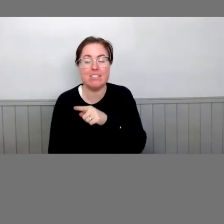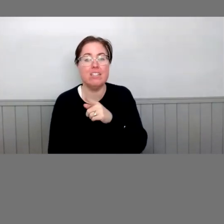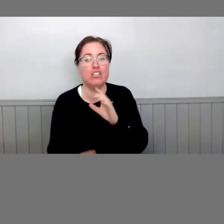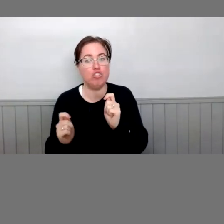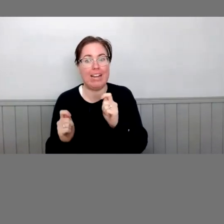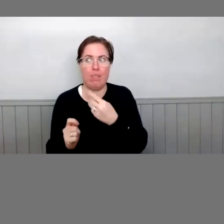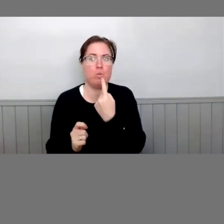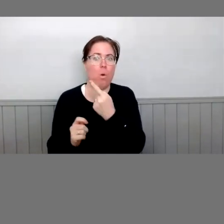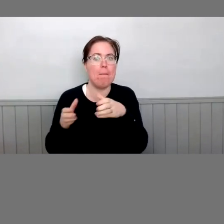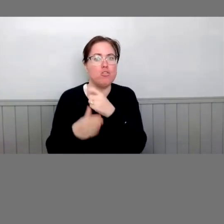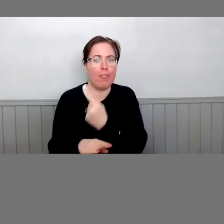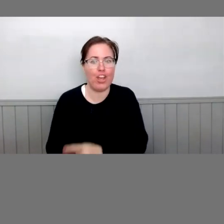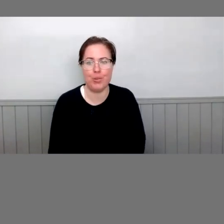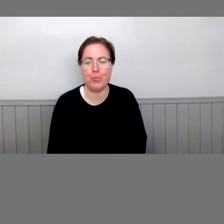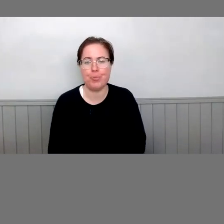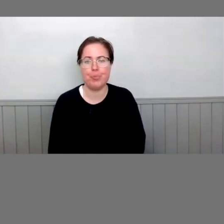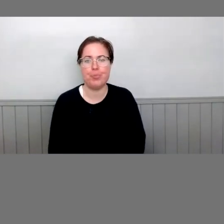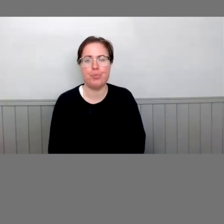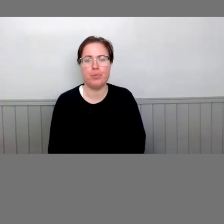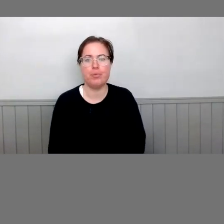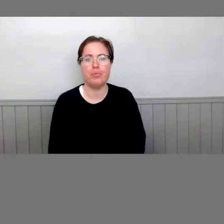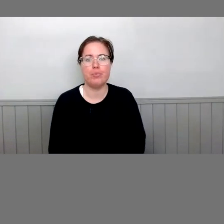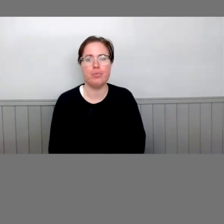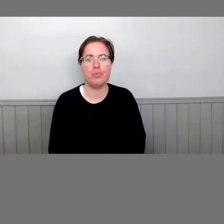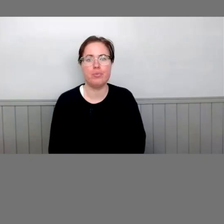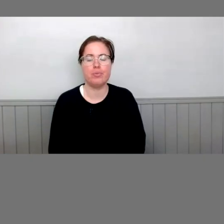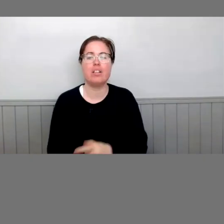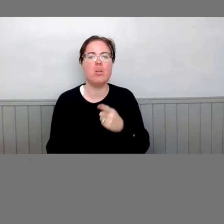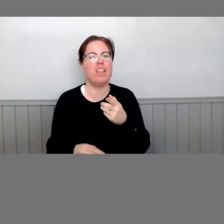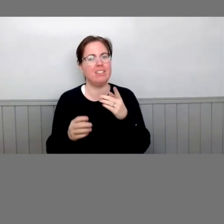also worth, and particularly looking for training in the health and social